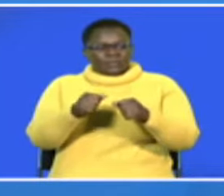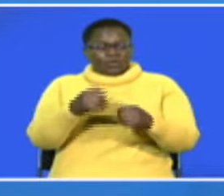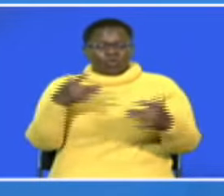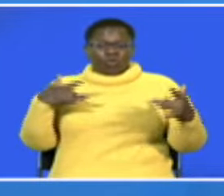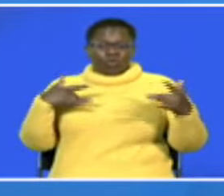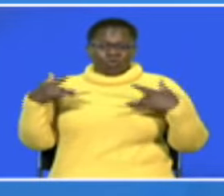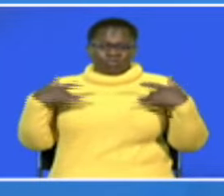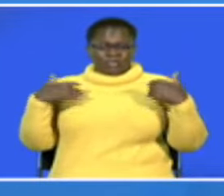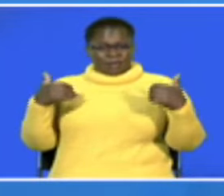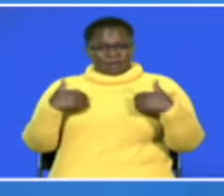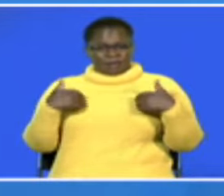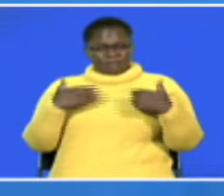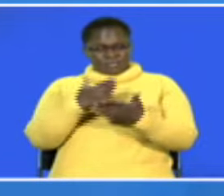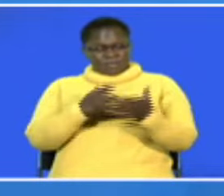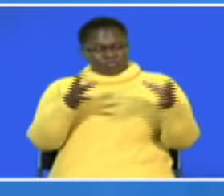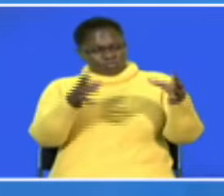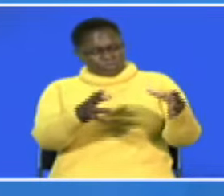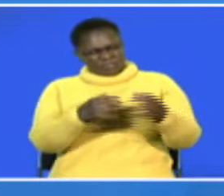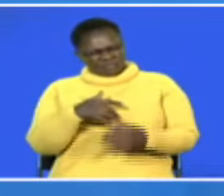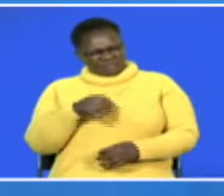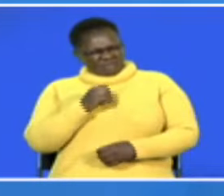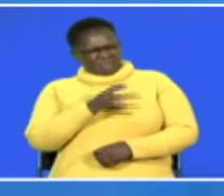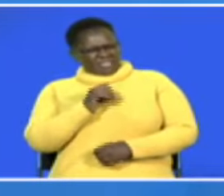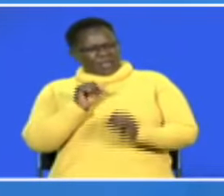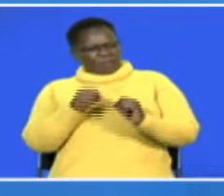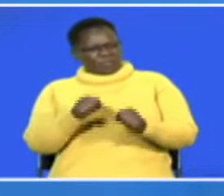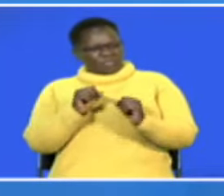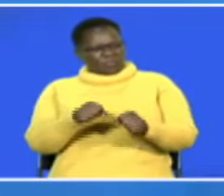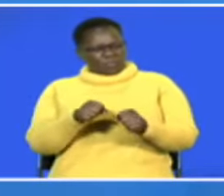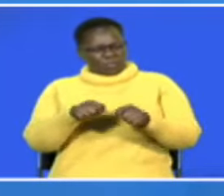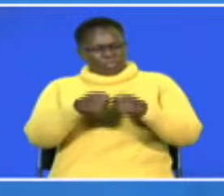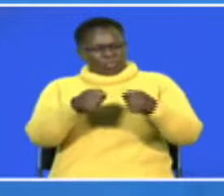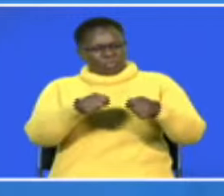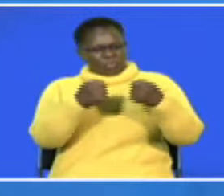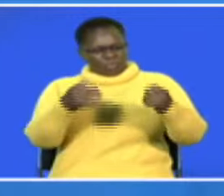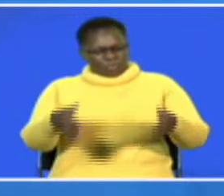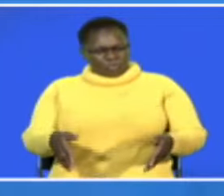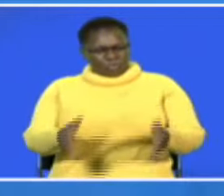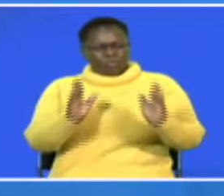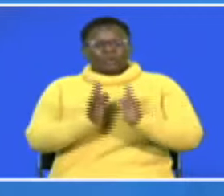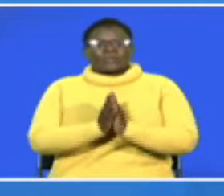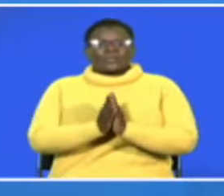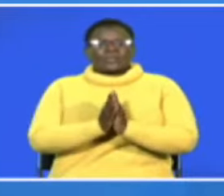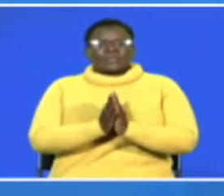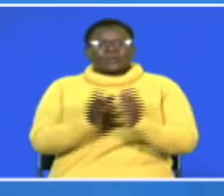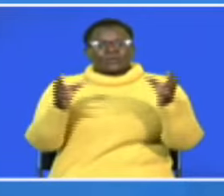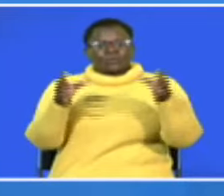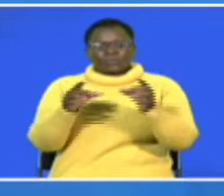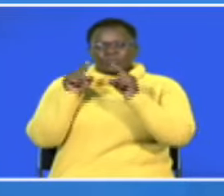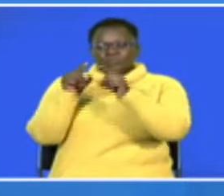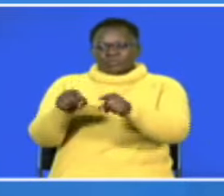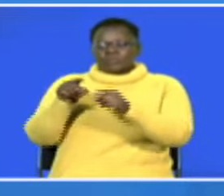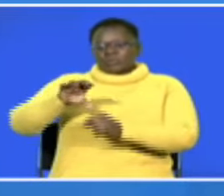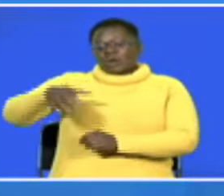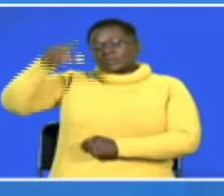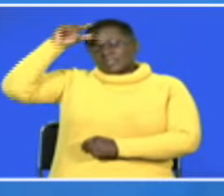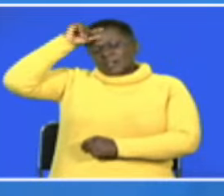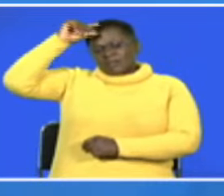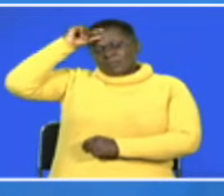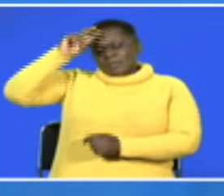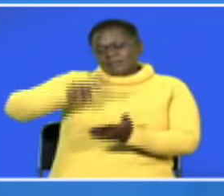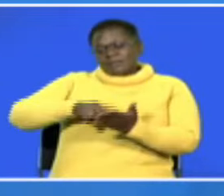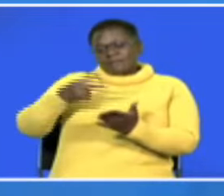raised concerns among some residents who fear it could soon damage the road. This as residents accuse the county government